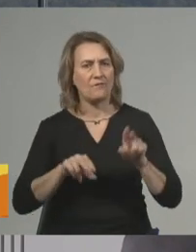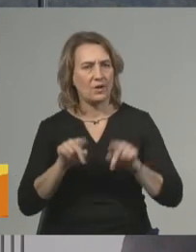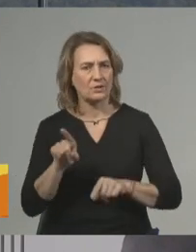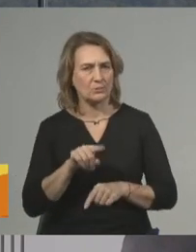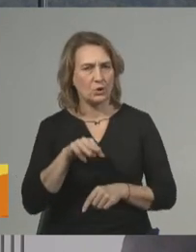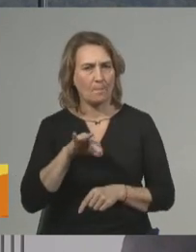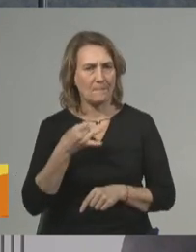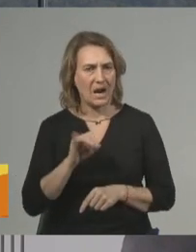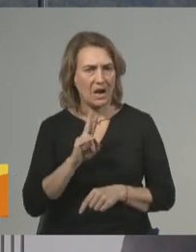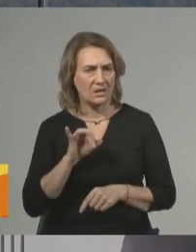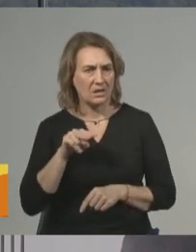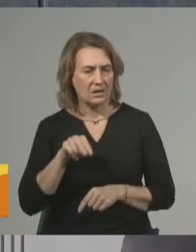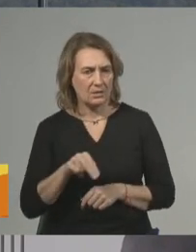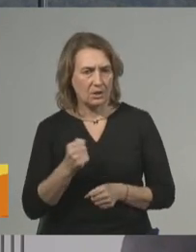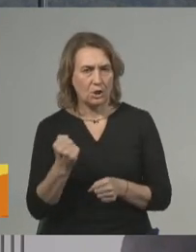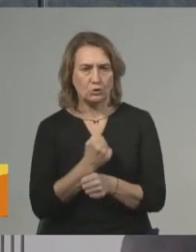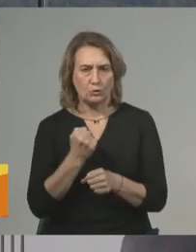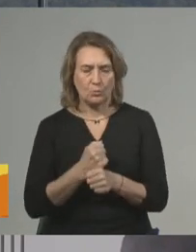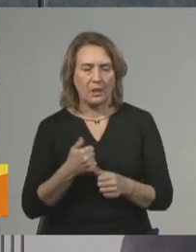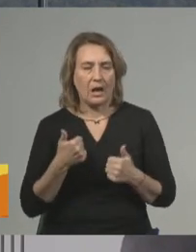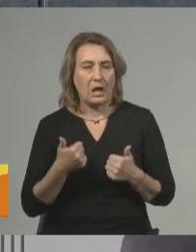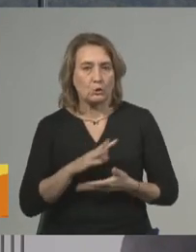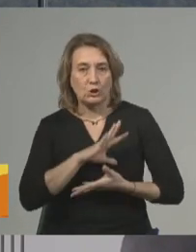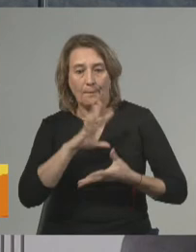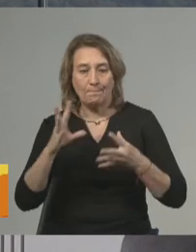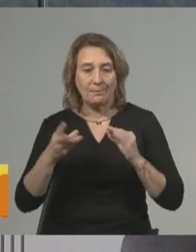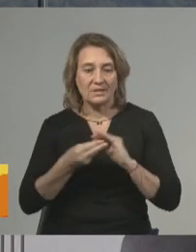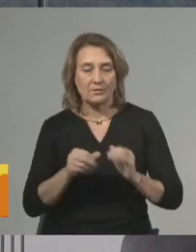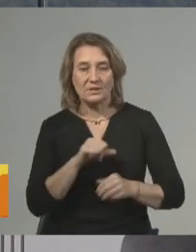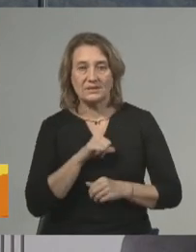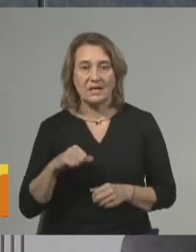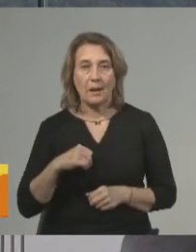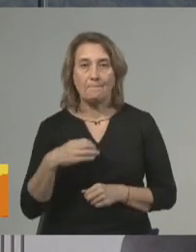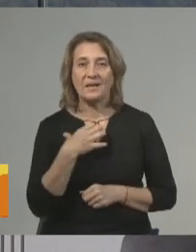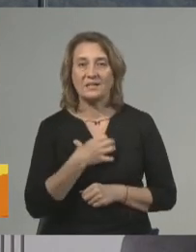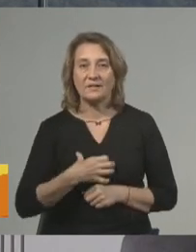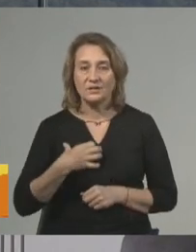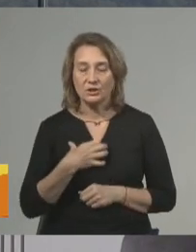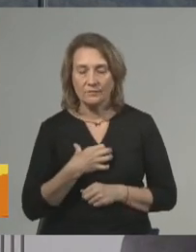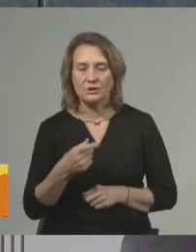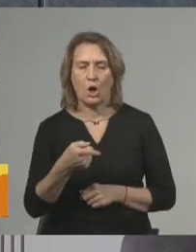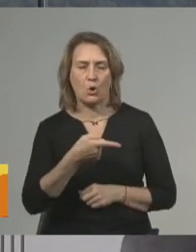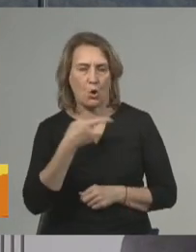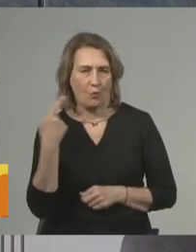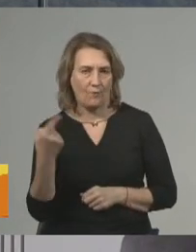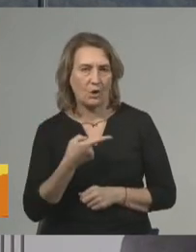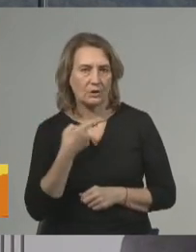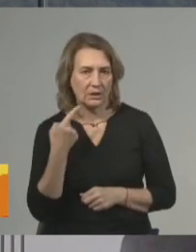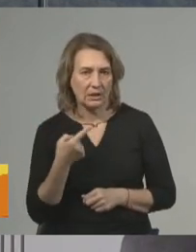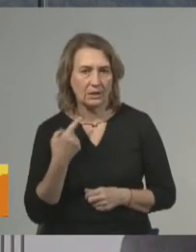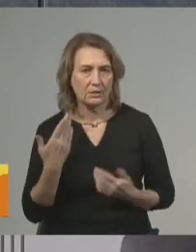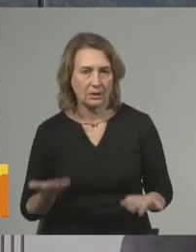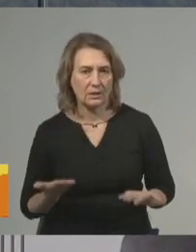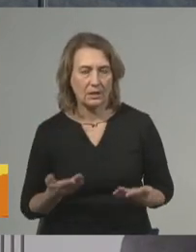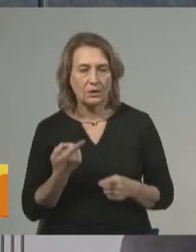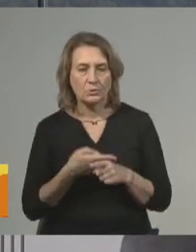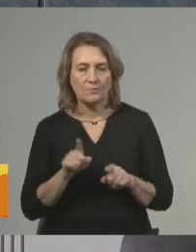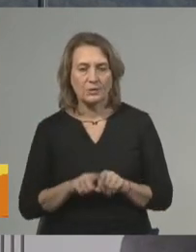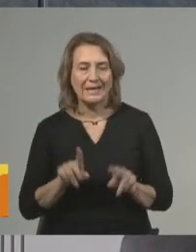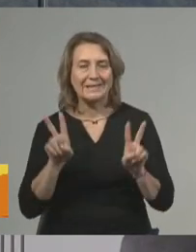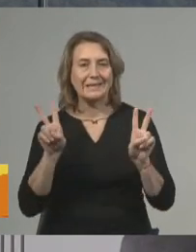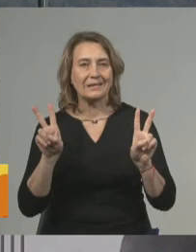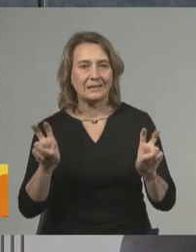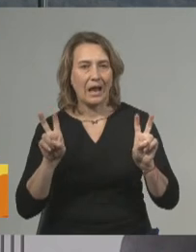well that our biggest point is about talking talking bringing up on easy topics making the the stronger the